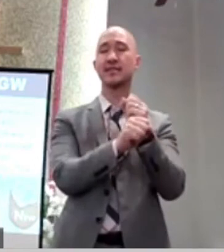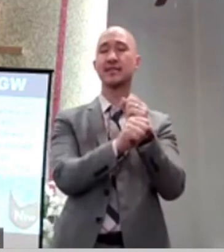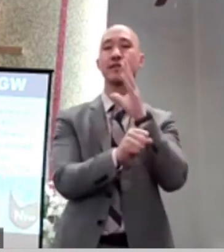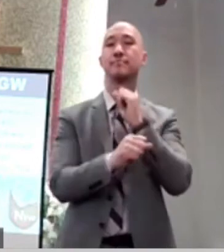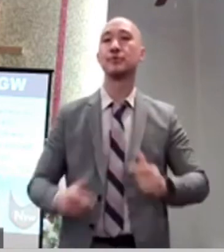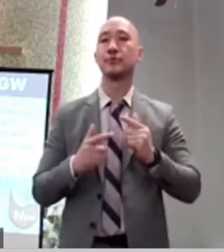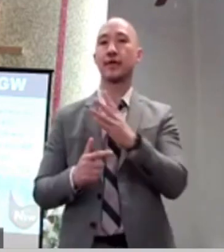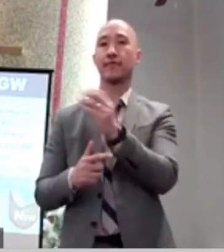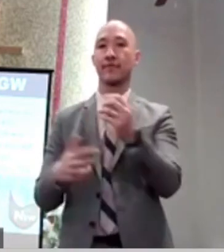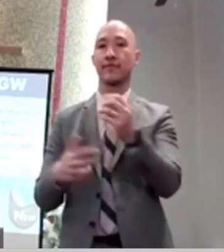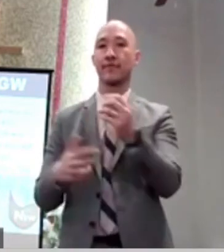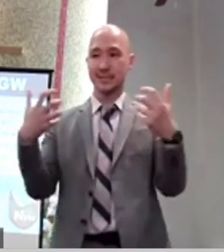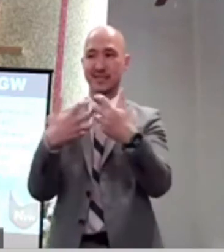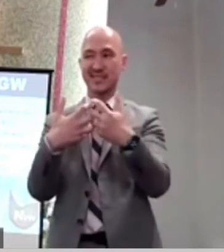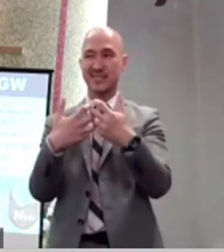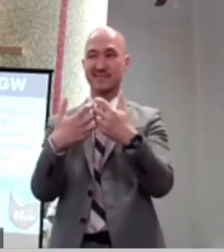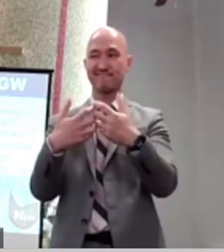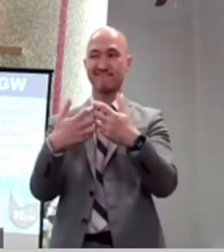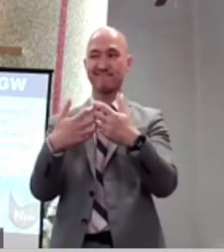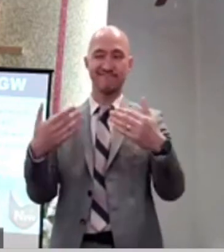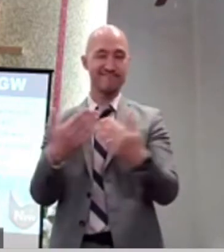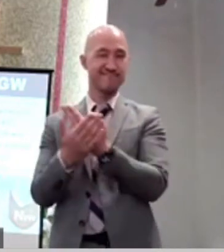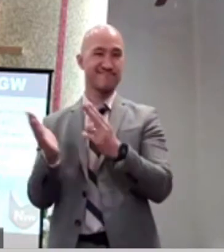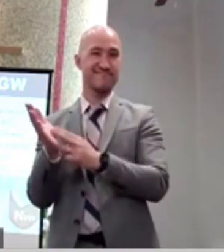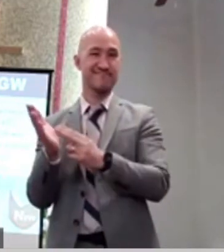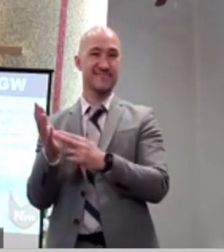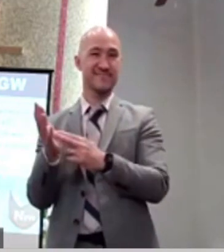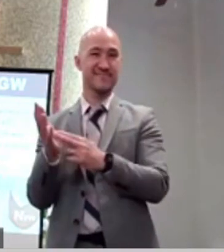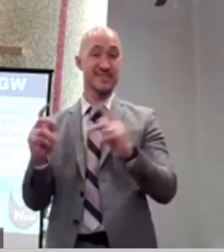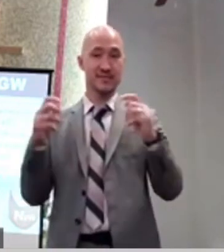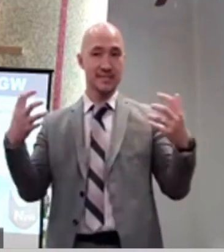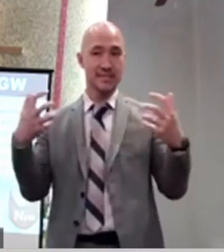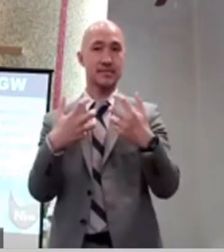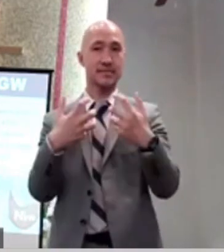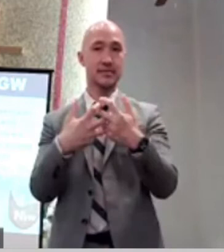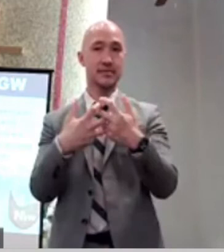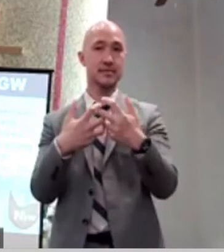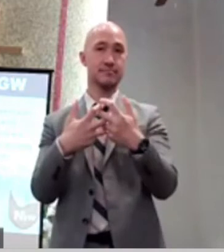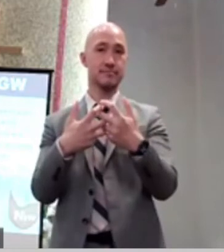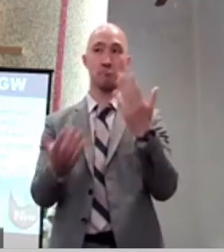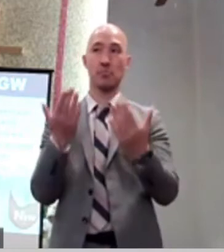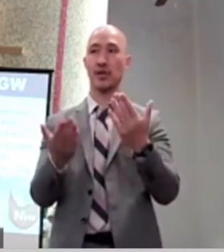can't comprehend it. They can't embrace the new wine.